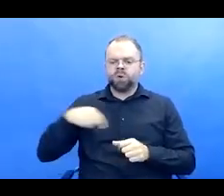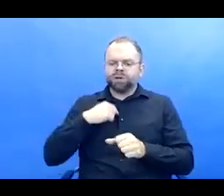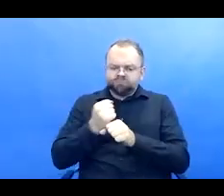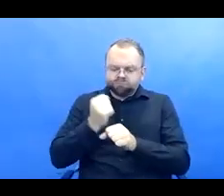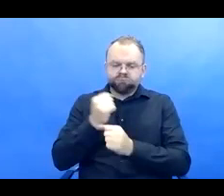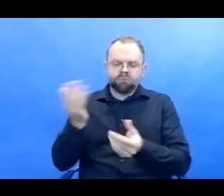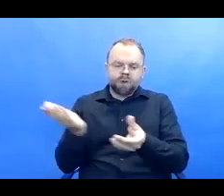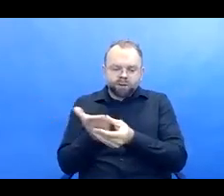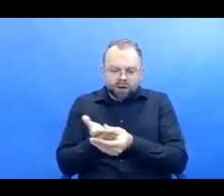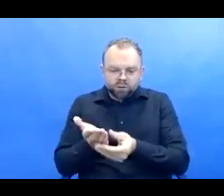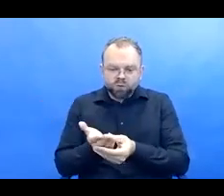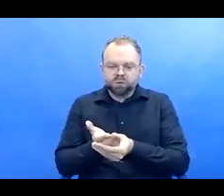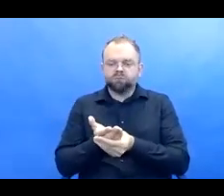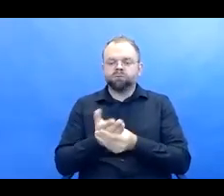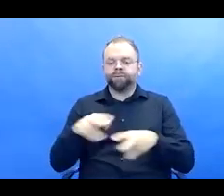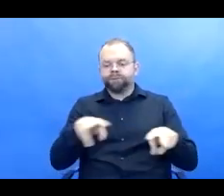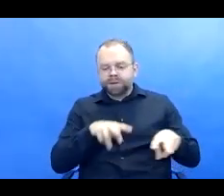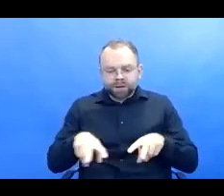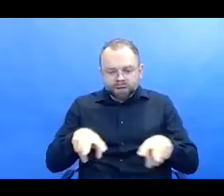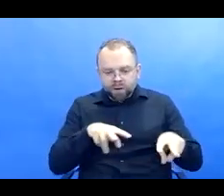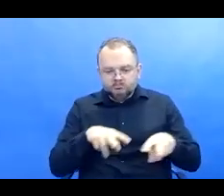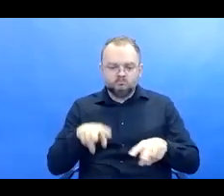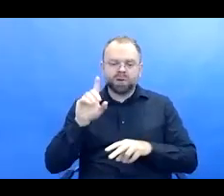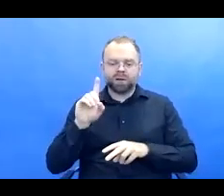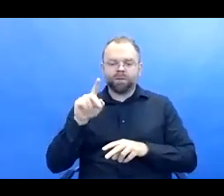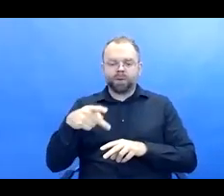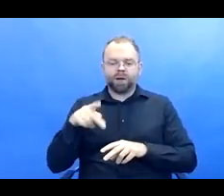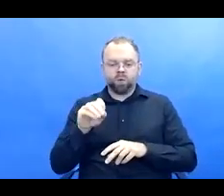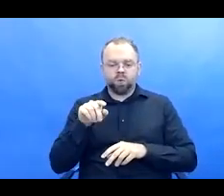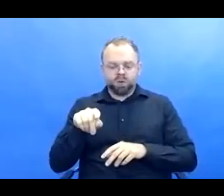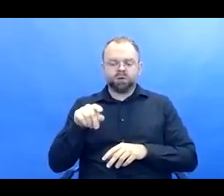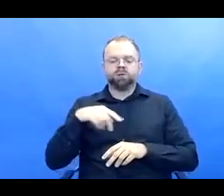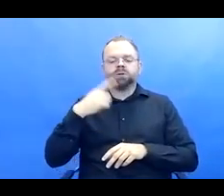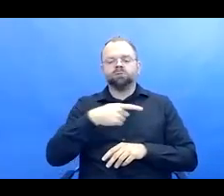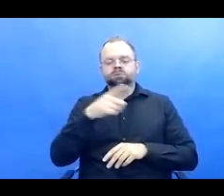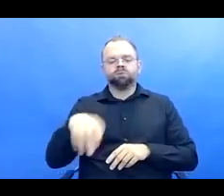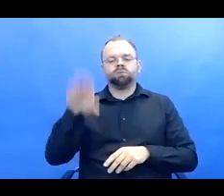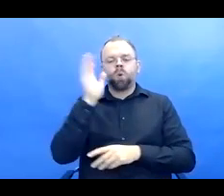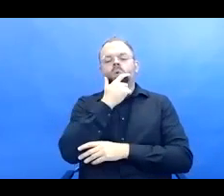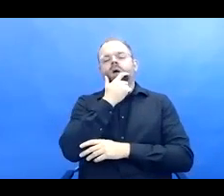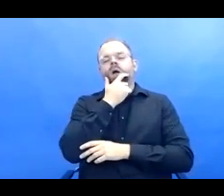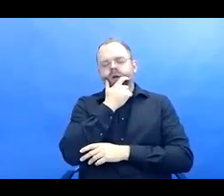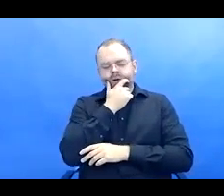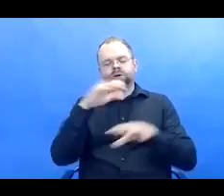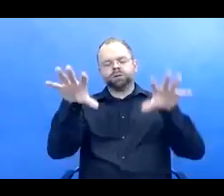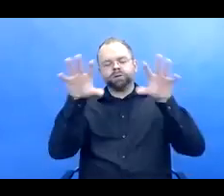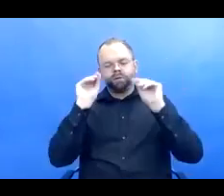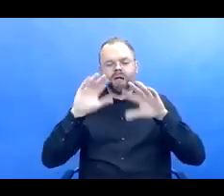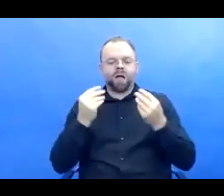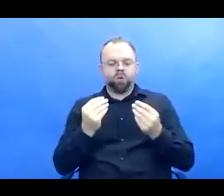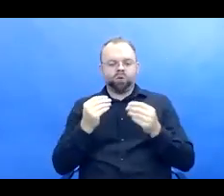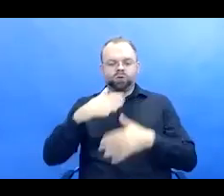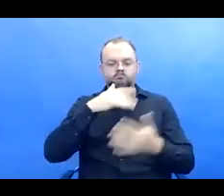counterpart in this conversation. And one of the things I really wanted to highlight is, because it partially answered to the question